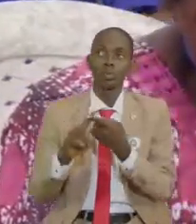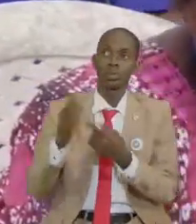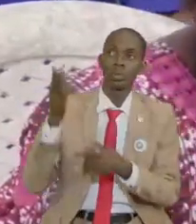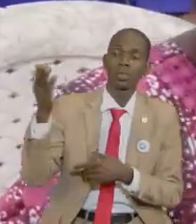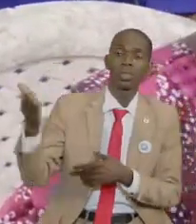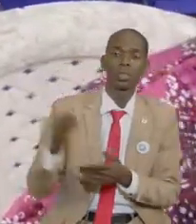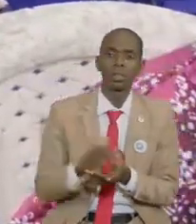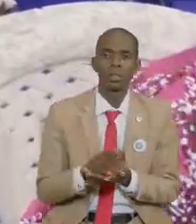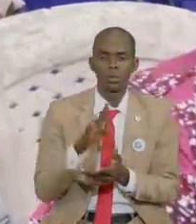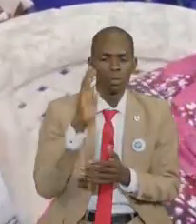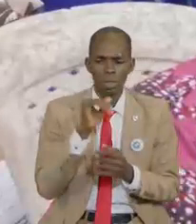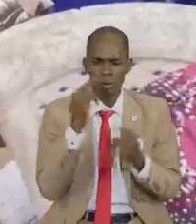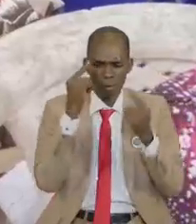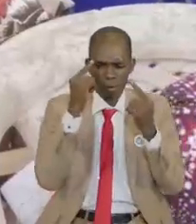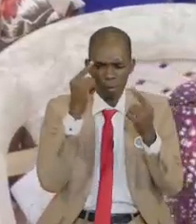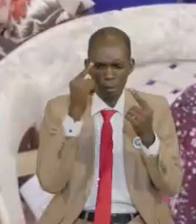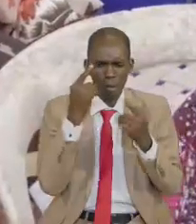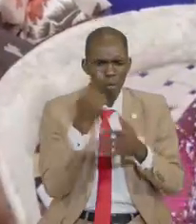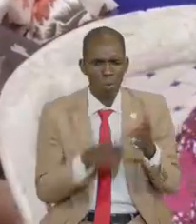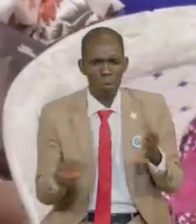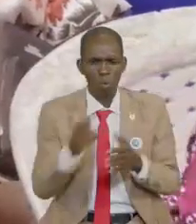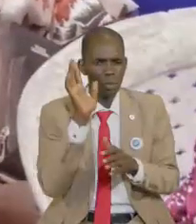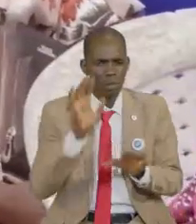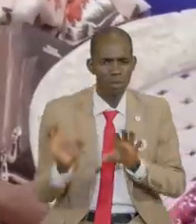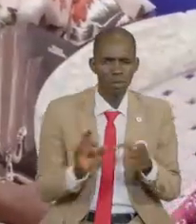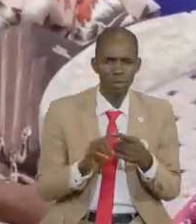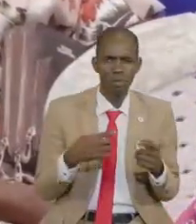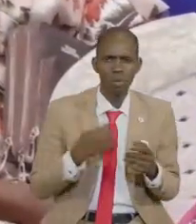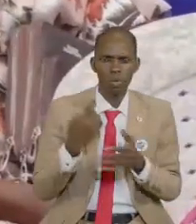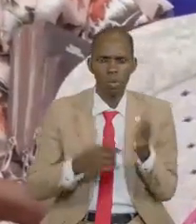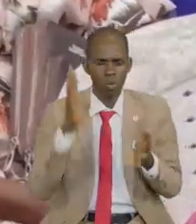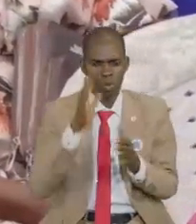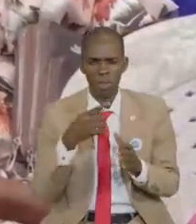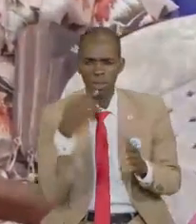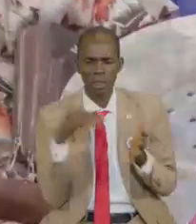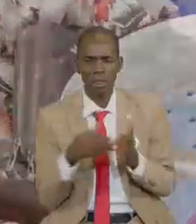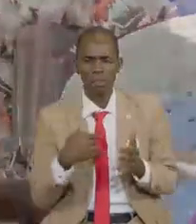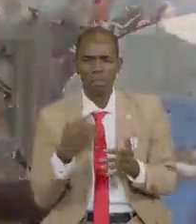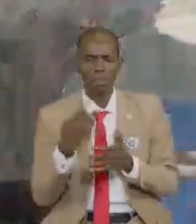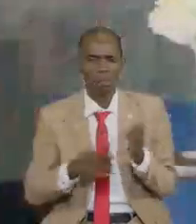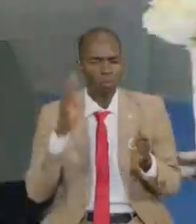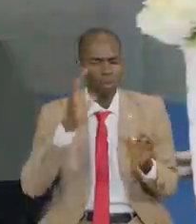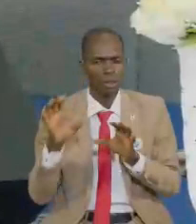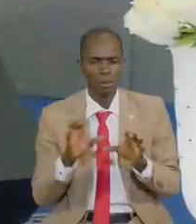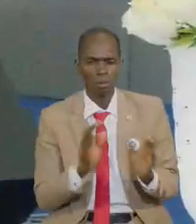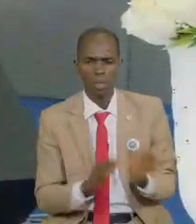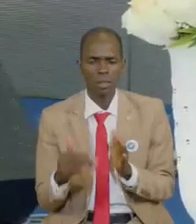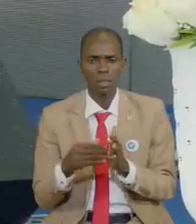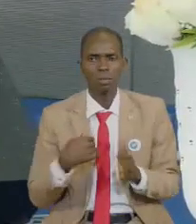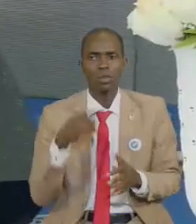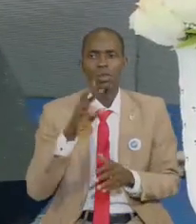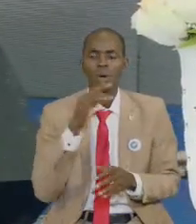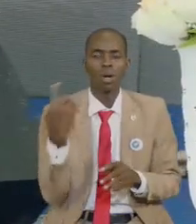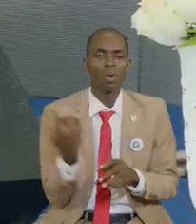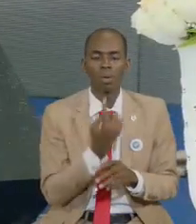you're not thinking of what will they do, what will they say, how will they oppose, how will they react. You're thinking of Jesus, you are